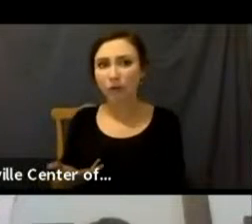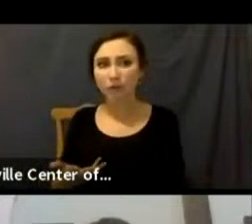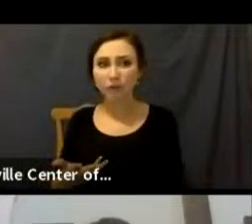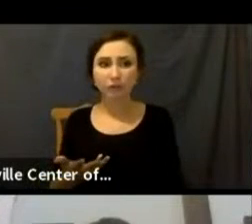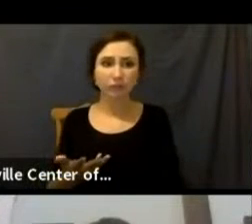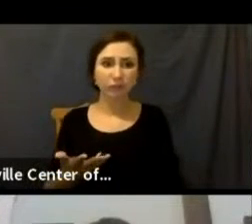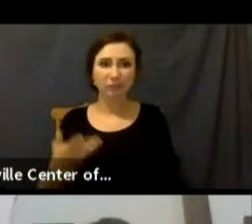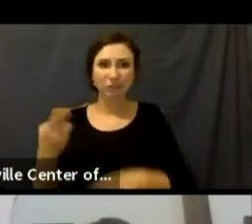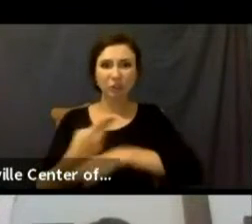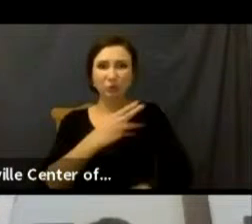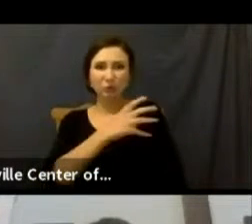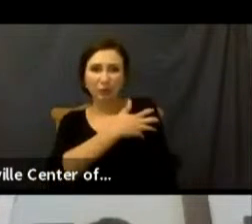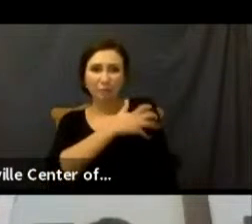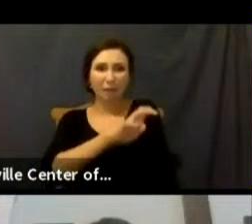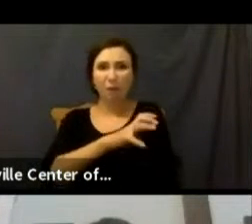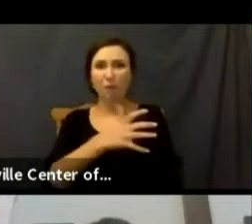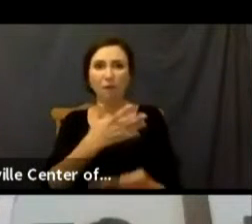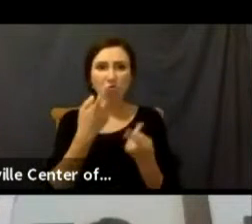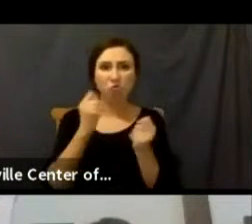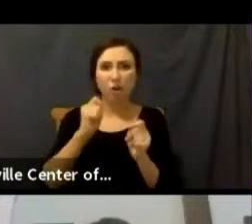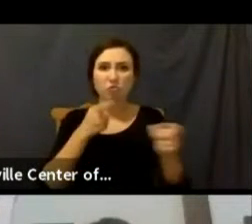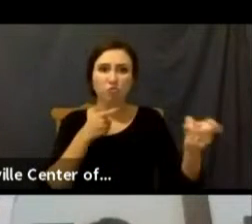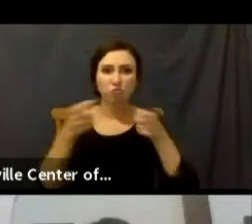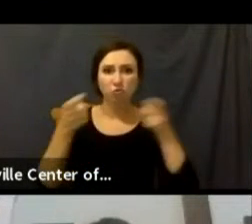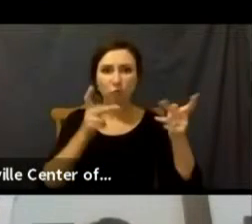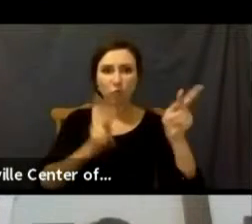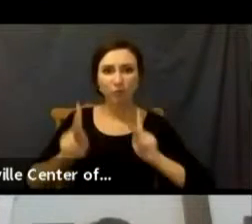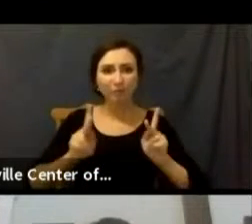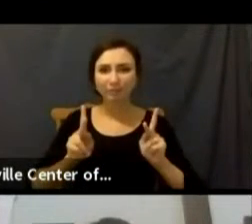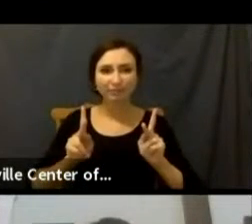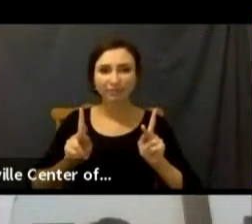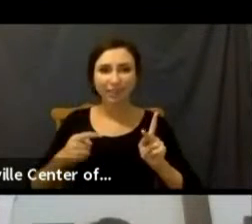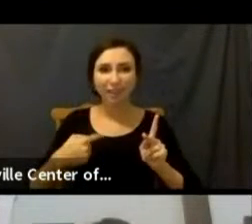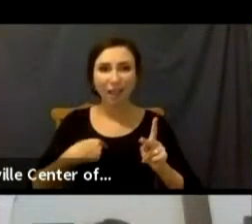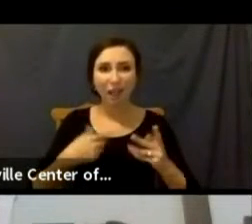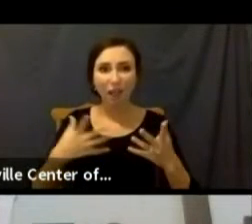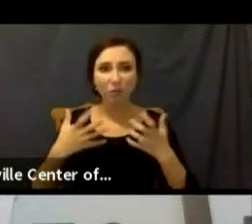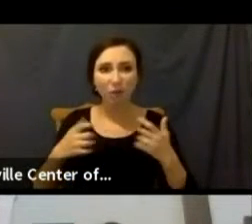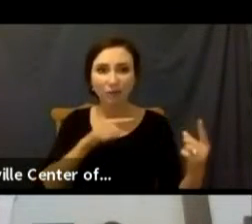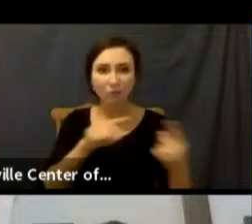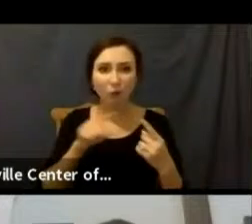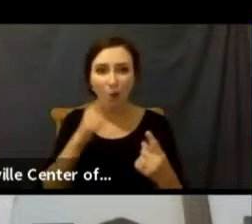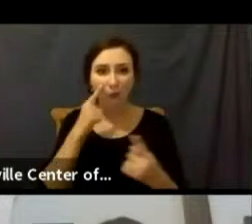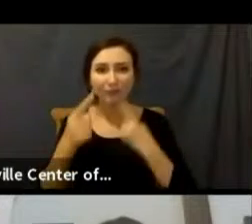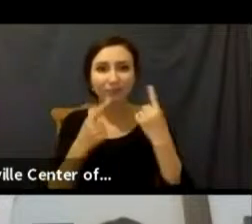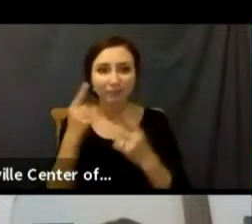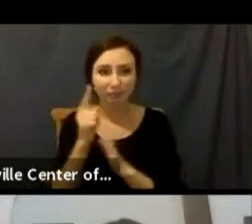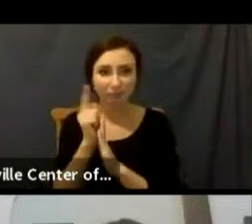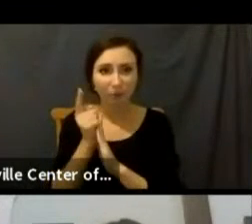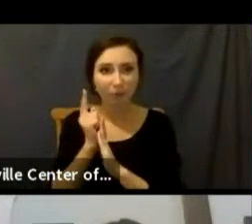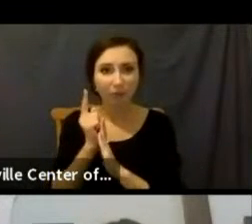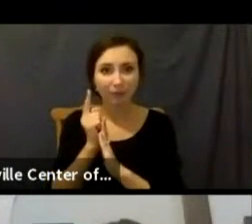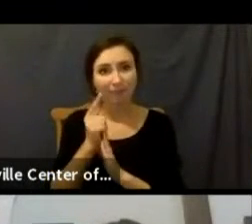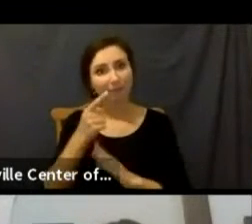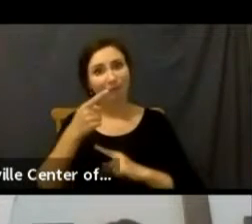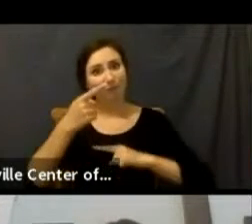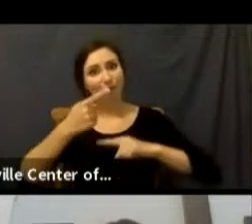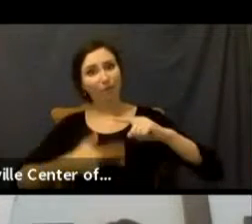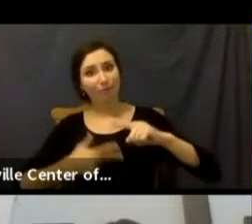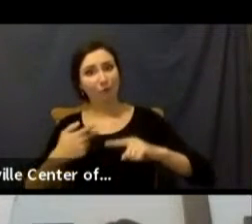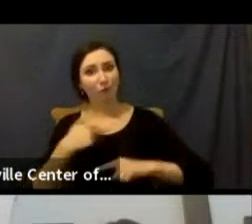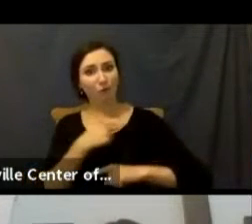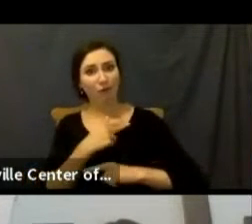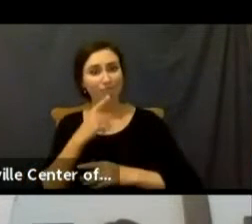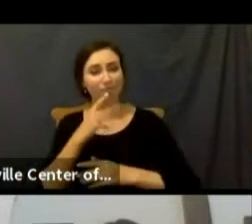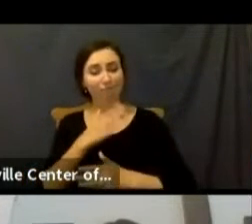exerting power, trying to control people. I want everyone to consider for a moment that at least 1/3 of us, to the best of my